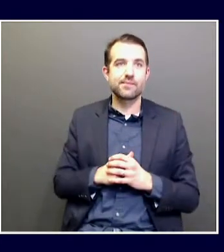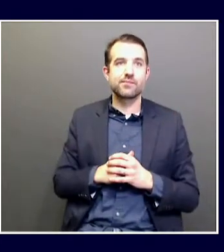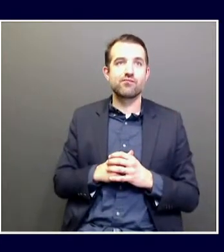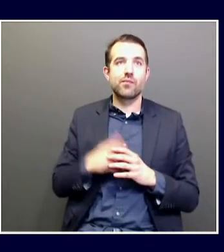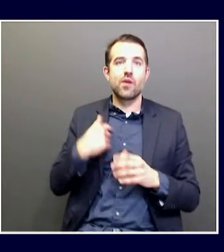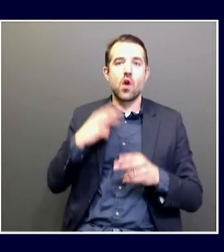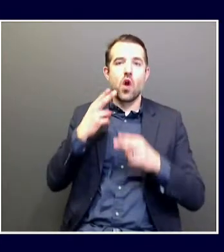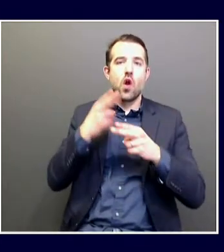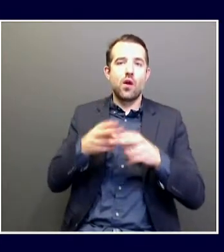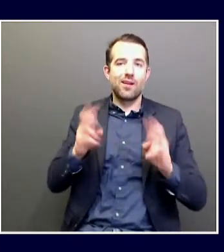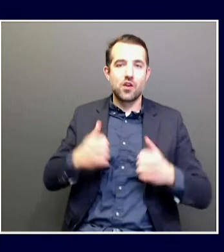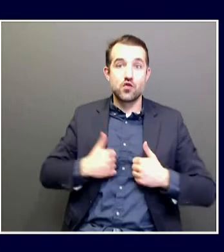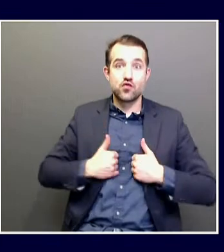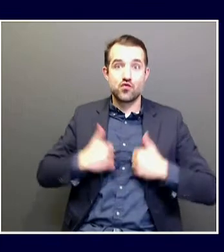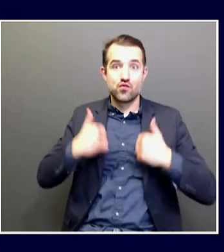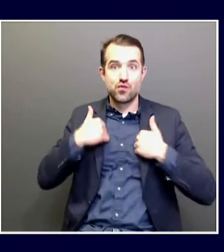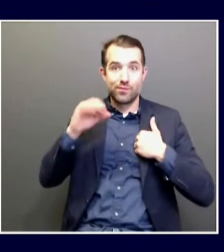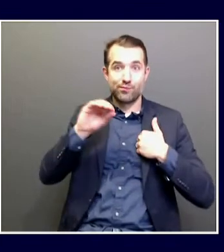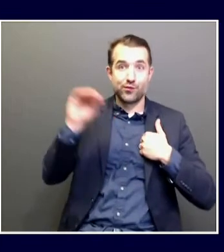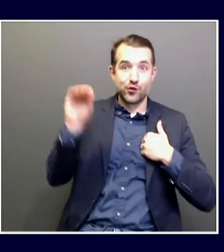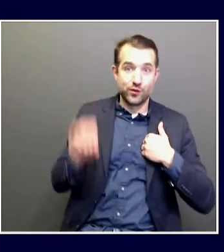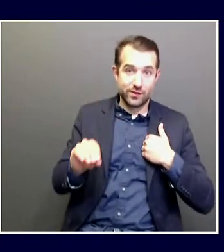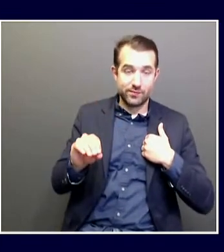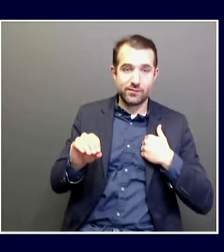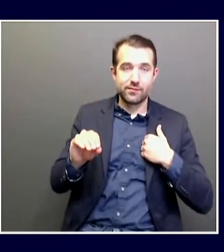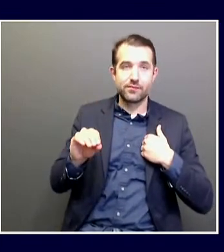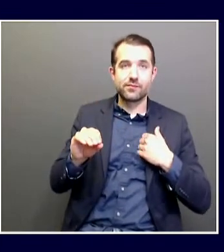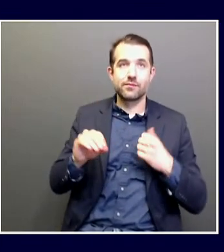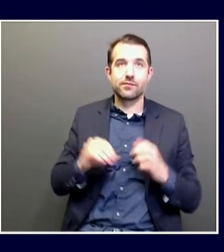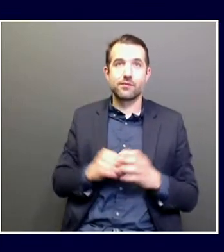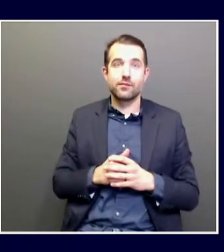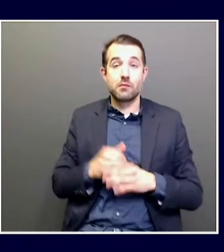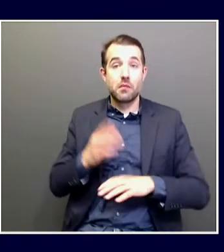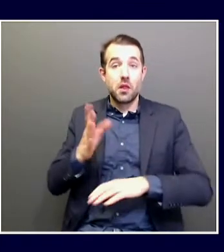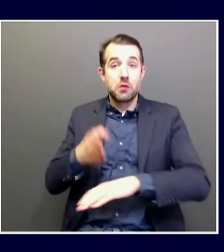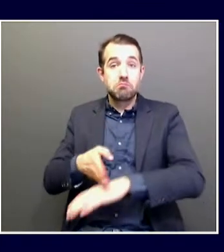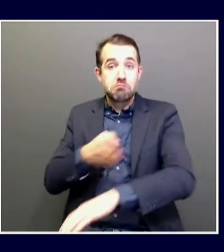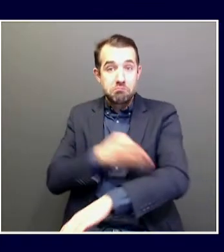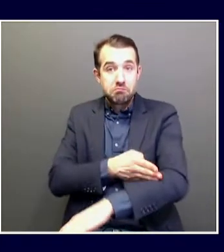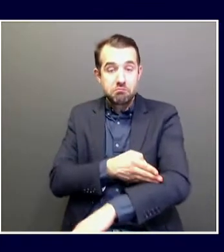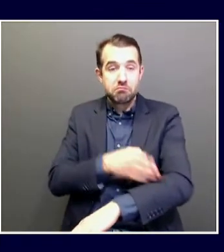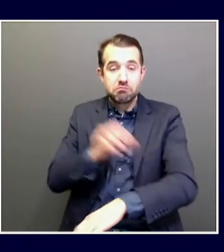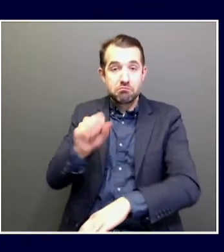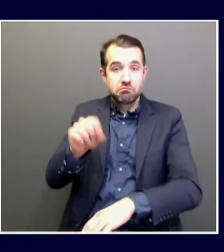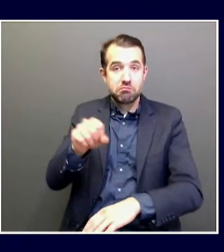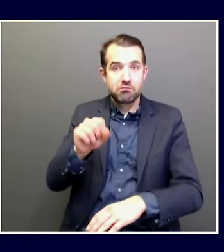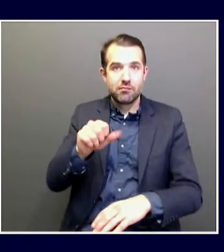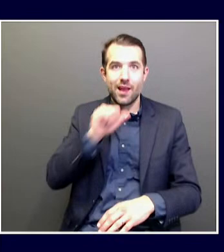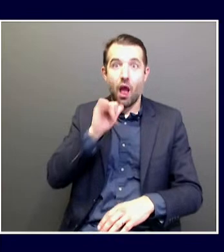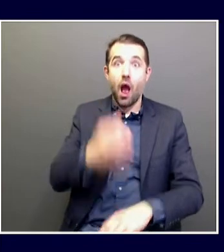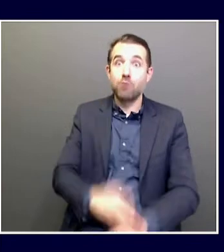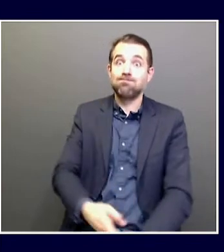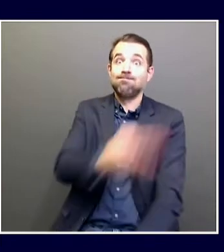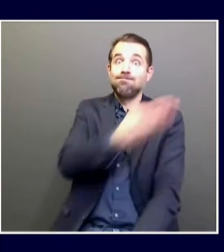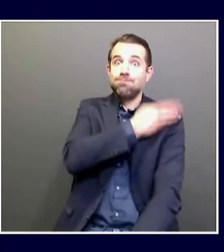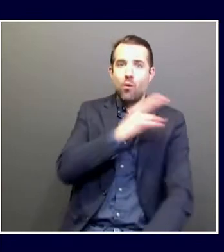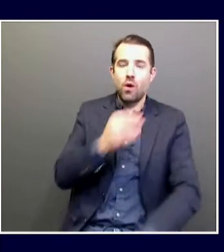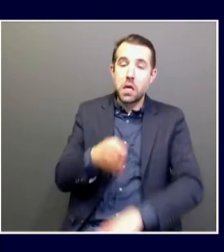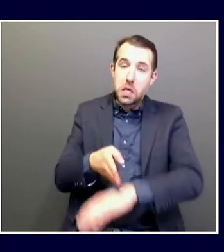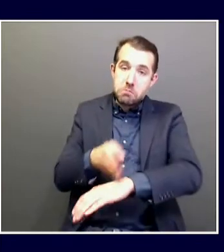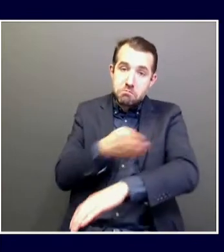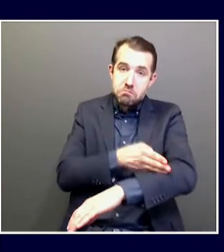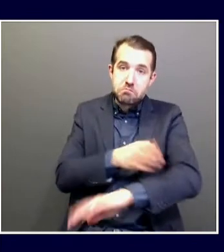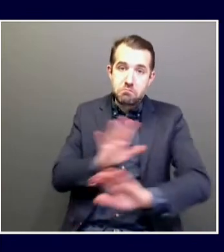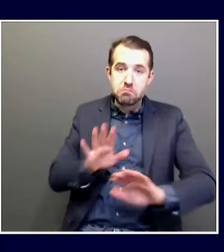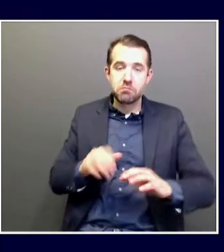on ventilators has not changed appreciably. But this is an opportunity for me to ask our medical officers to go back and